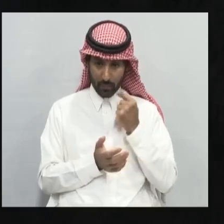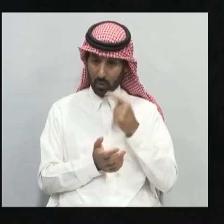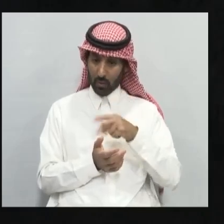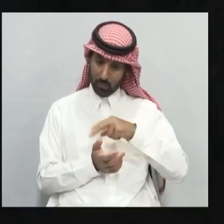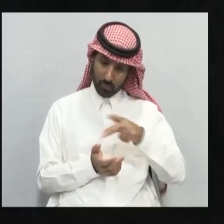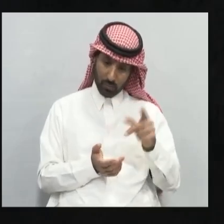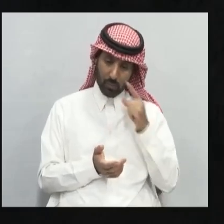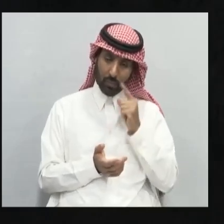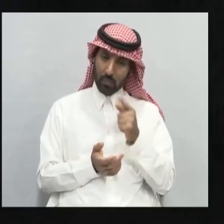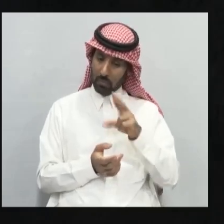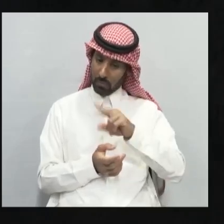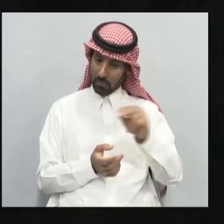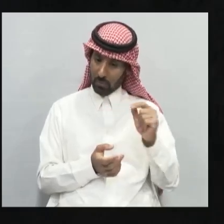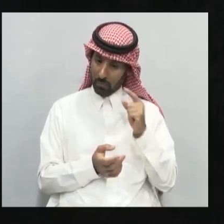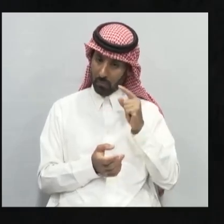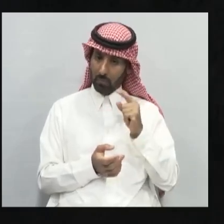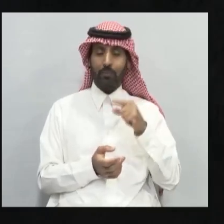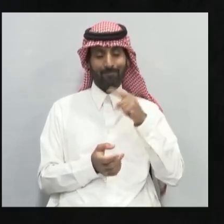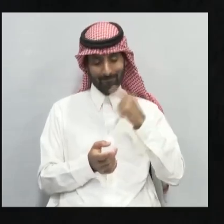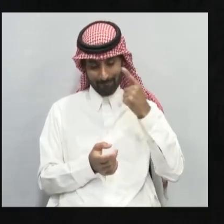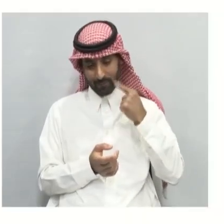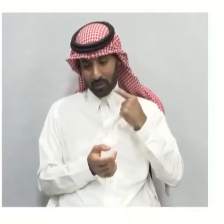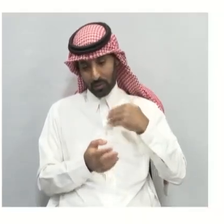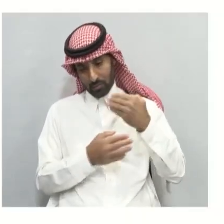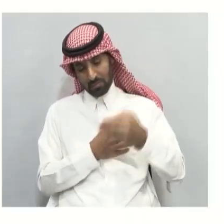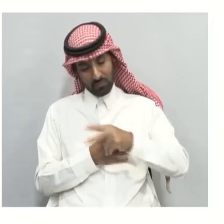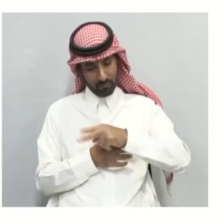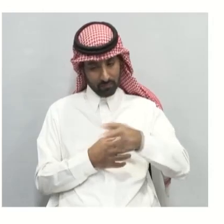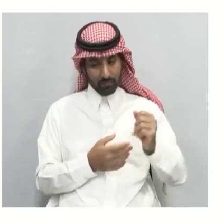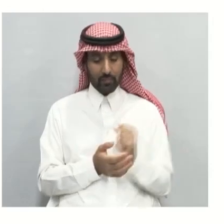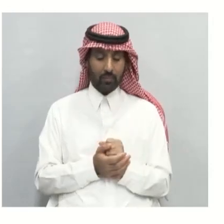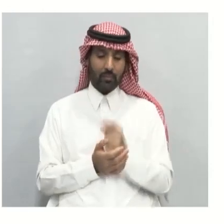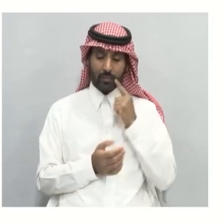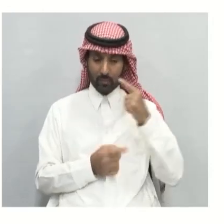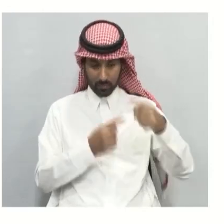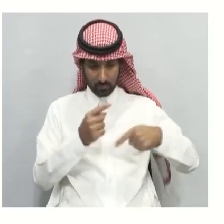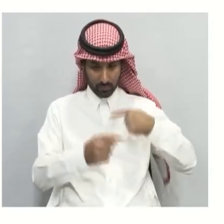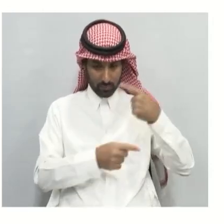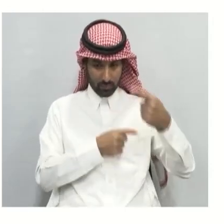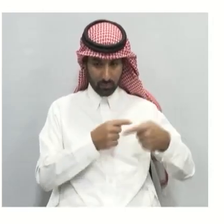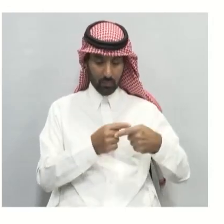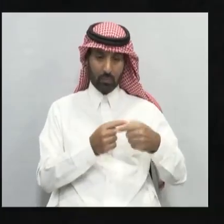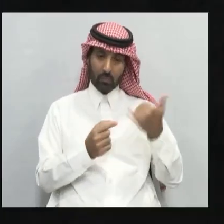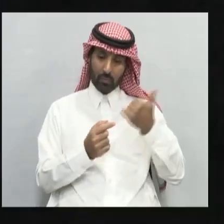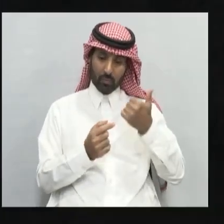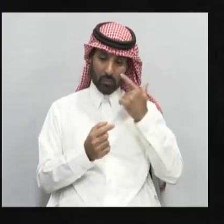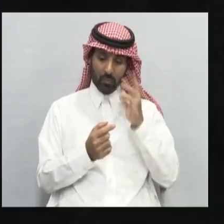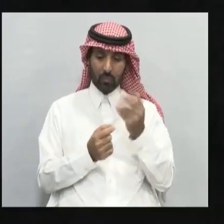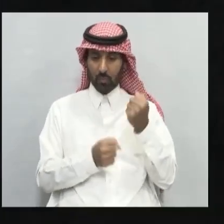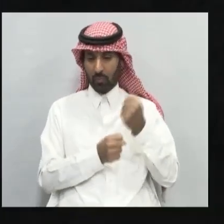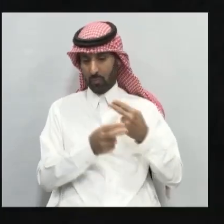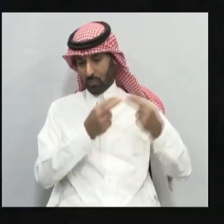or the same? It will be totally different. Let's speak about the wheel, which is one of the